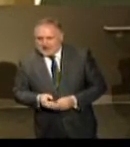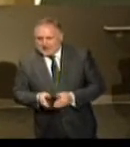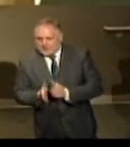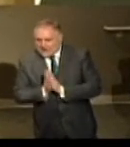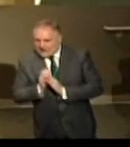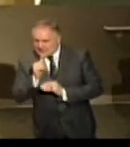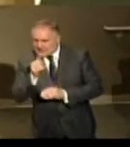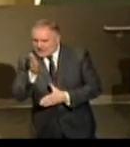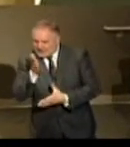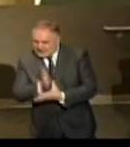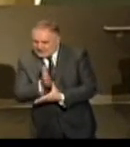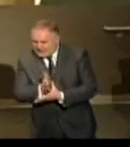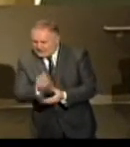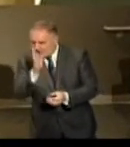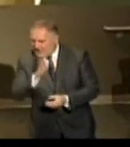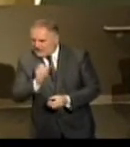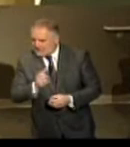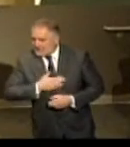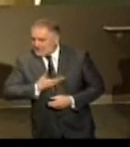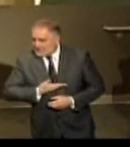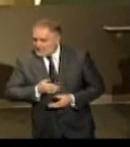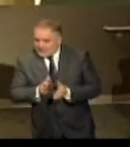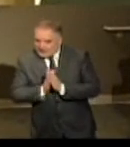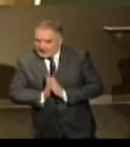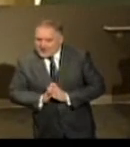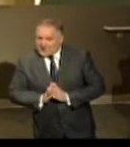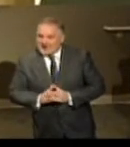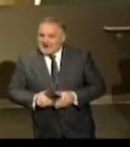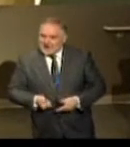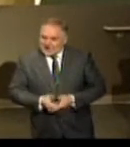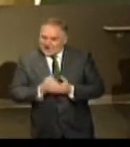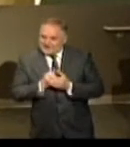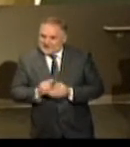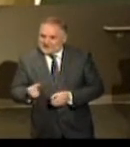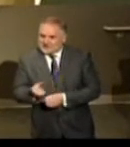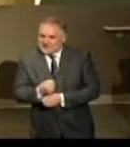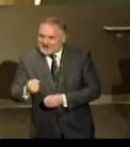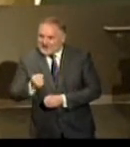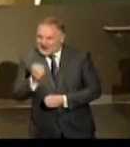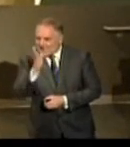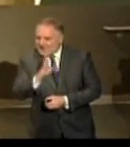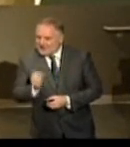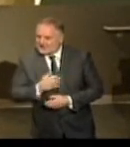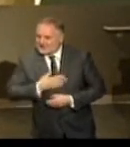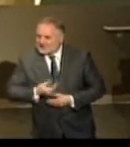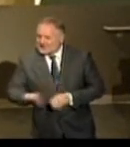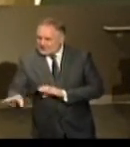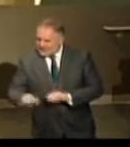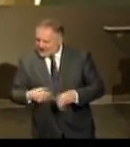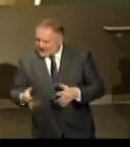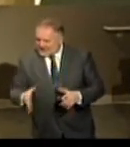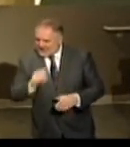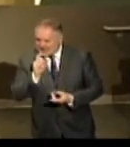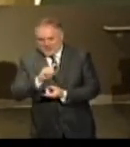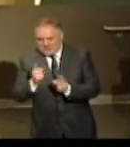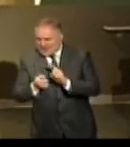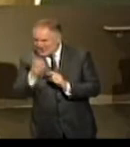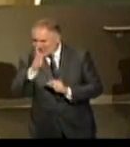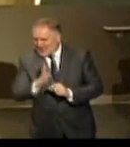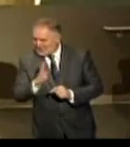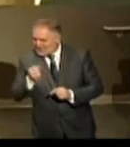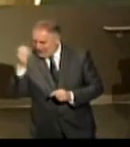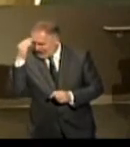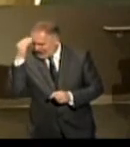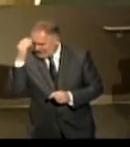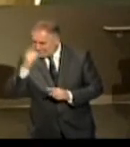will. No, prayer is getting God's will done. Prayer is not me changing heaven's mind. Prayer is me seeing things as God sees